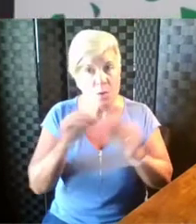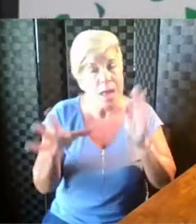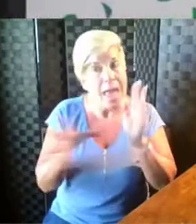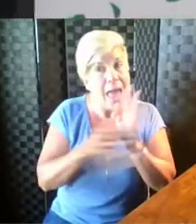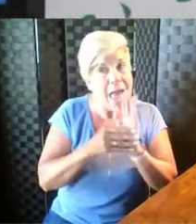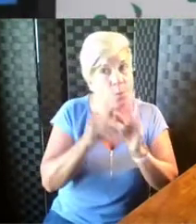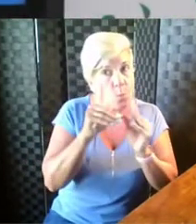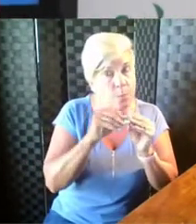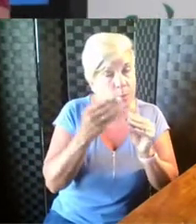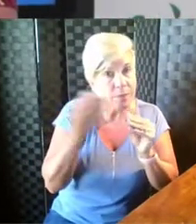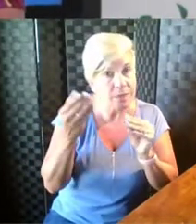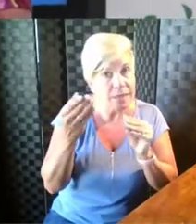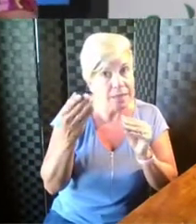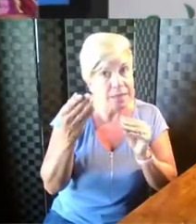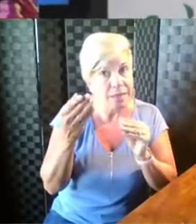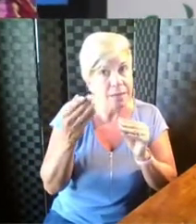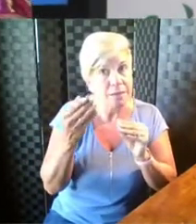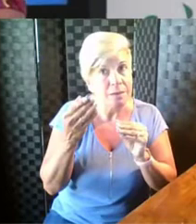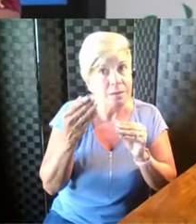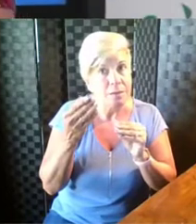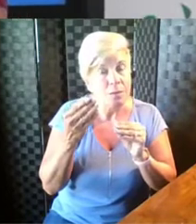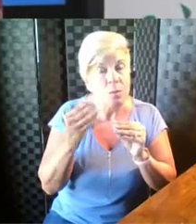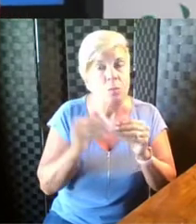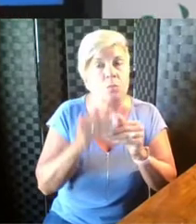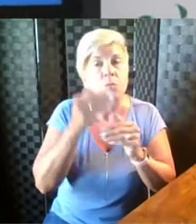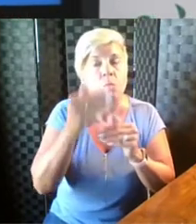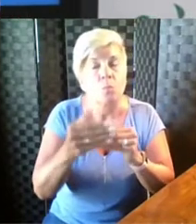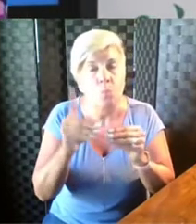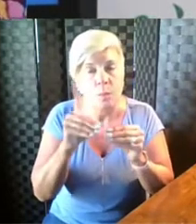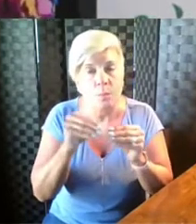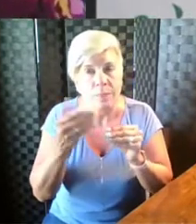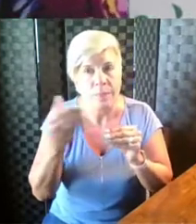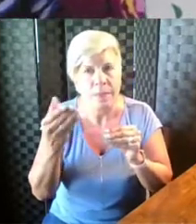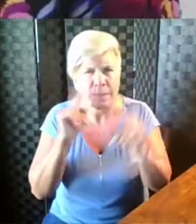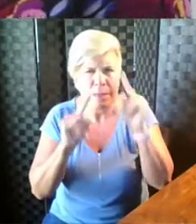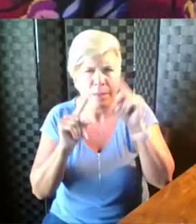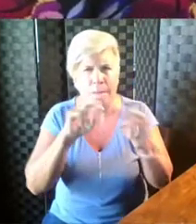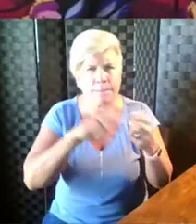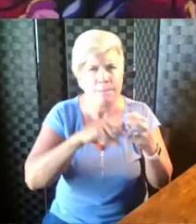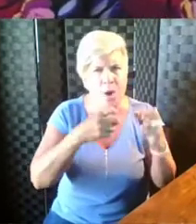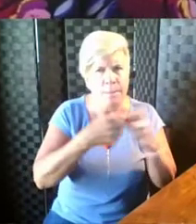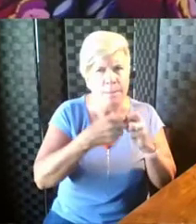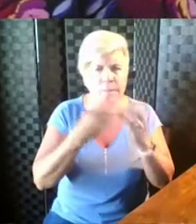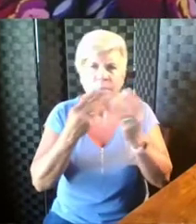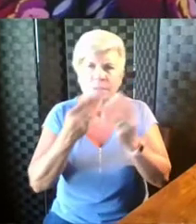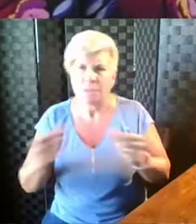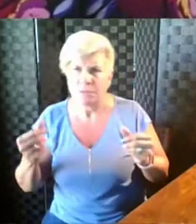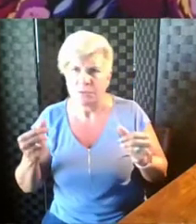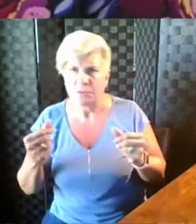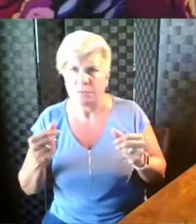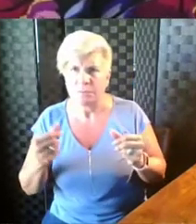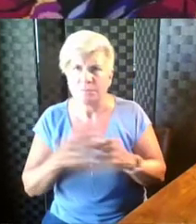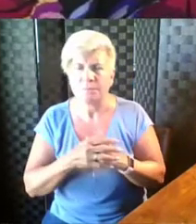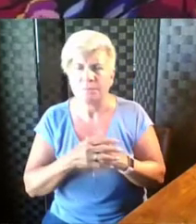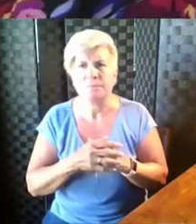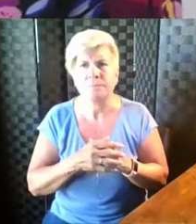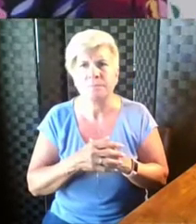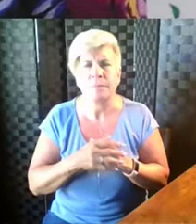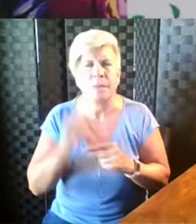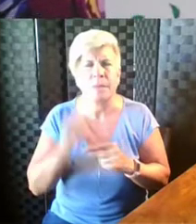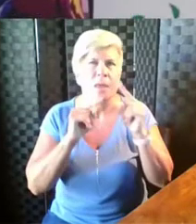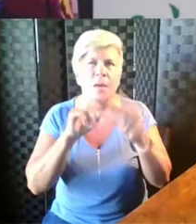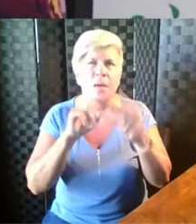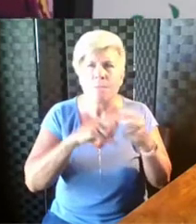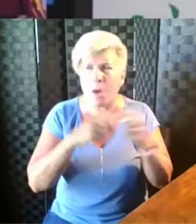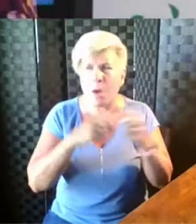do one more thing with our article today. We're going one step further, and we're thinking about problem and solution. Now, when we think